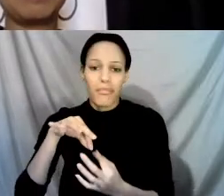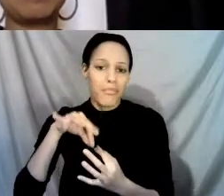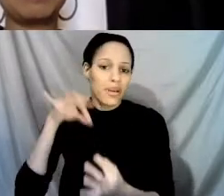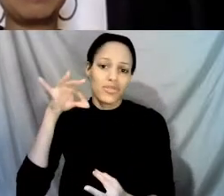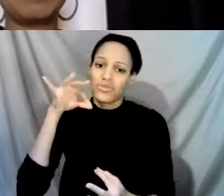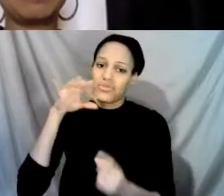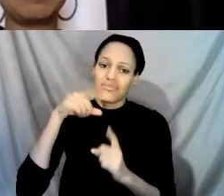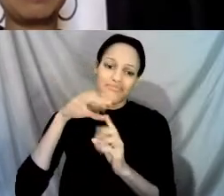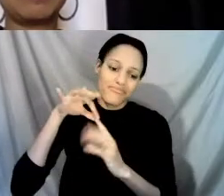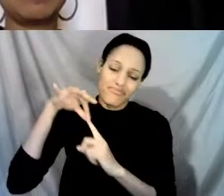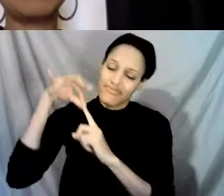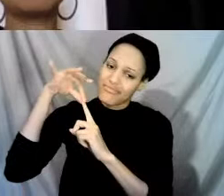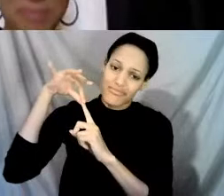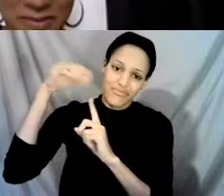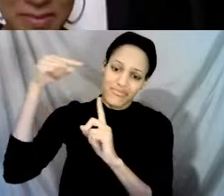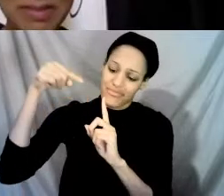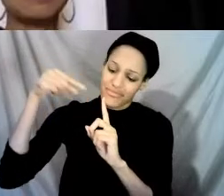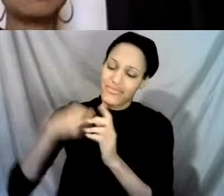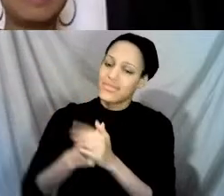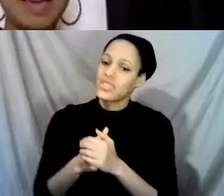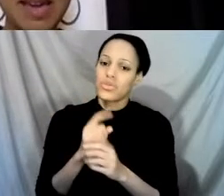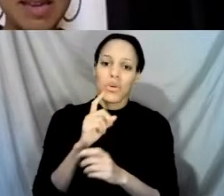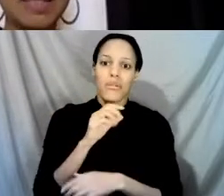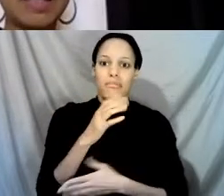they will. So you got to keep on going.